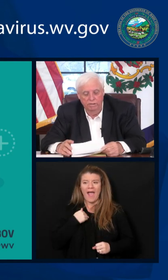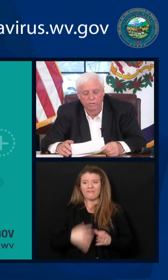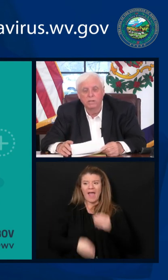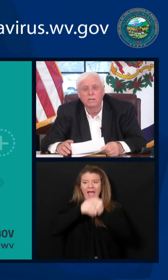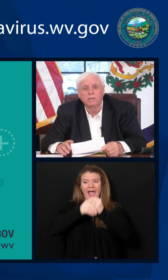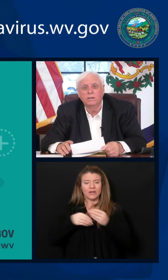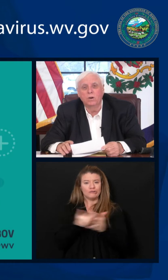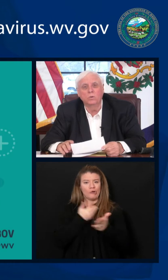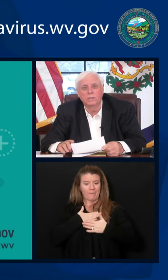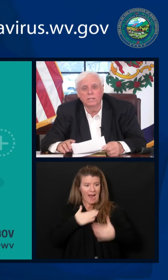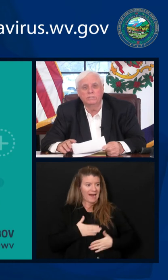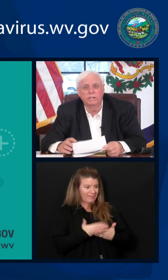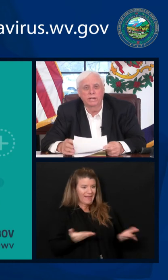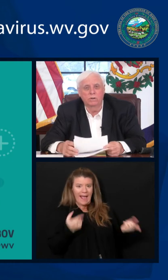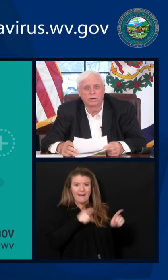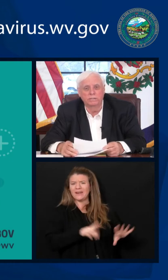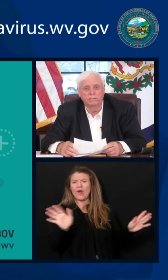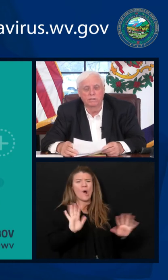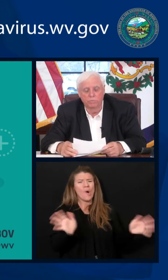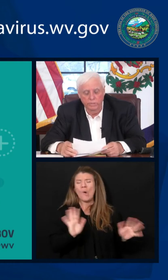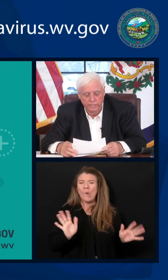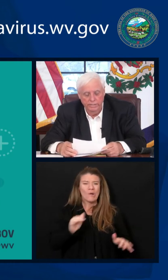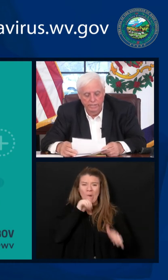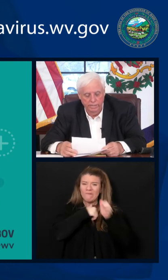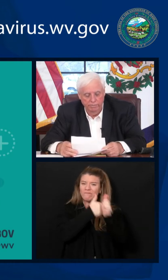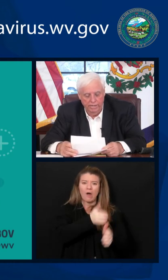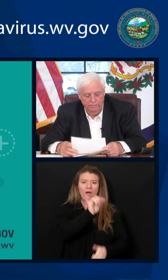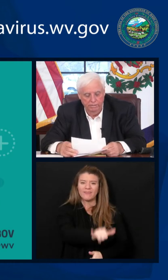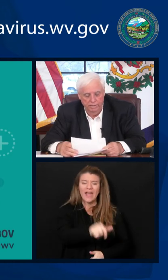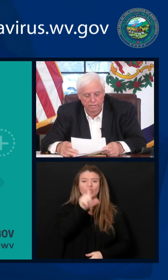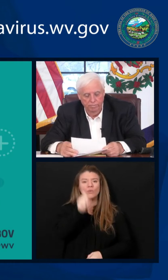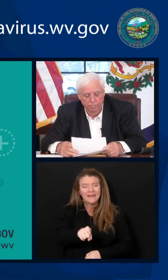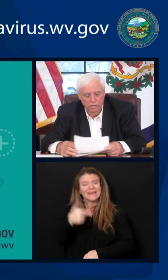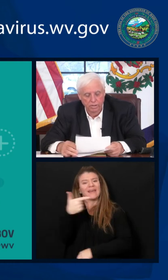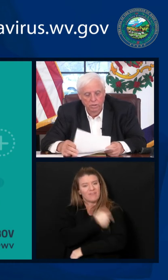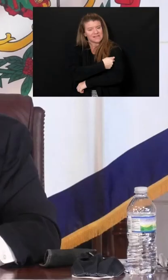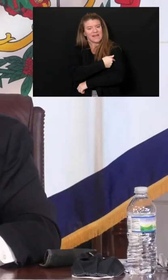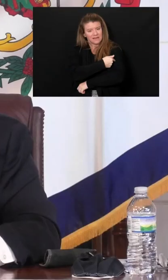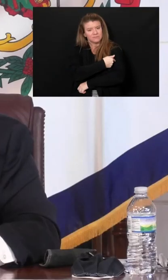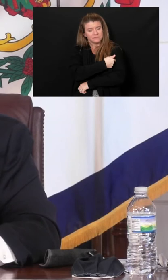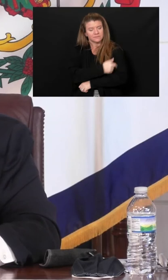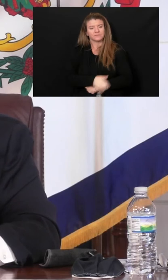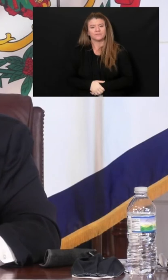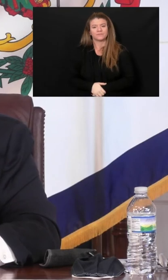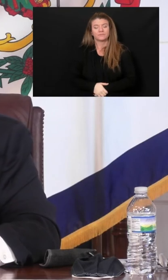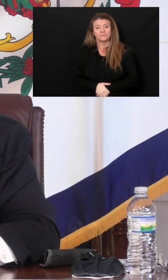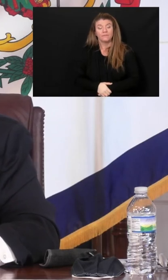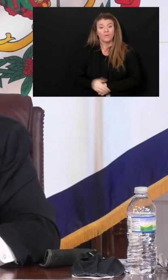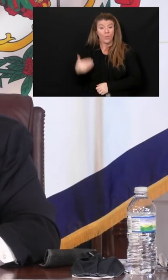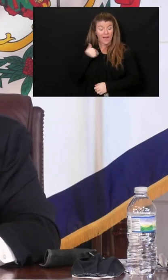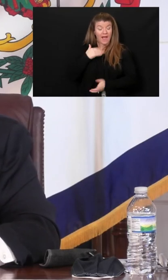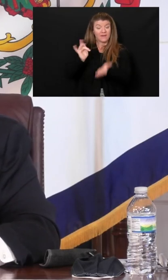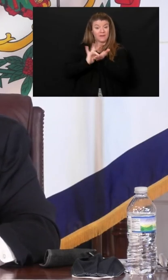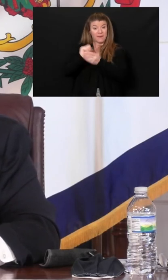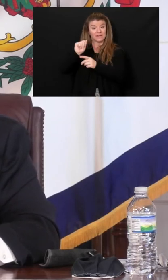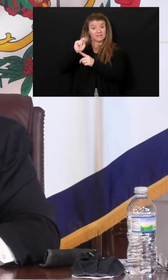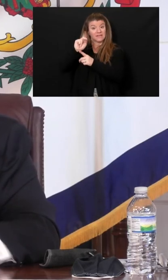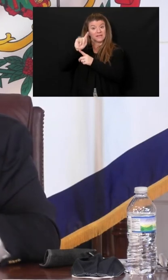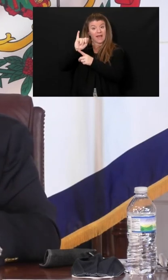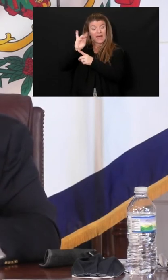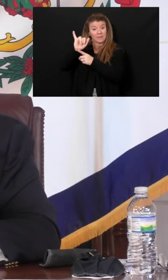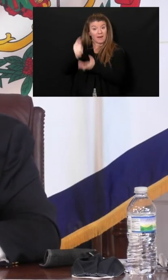stuff. Don't listen to that crazy stuff. We need you to get vaccinated. We have all the antibody treatments.